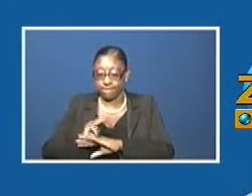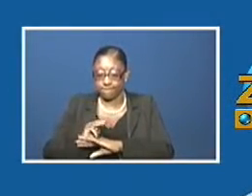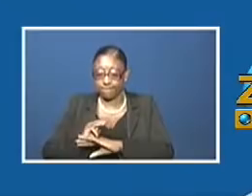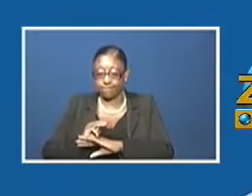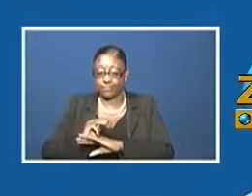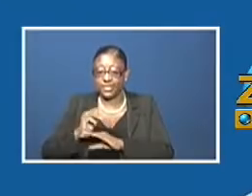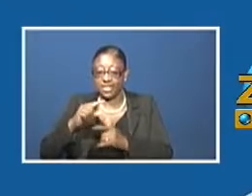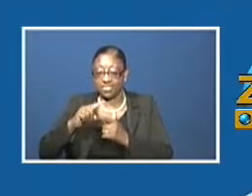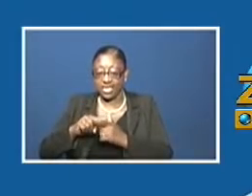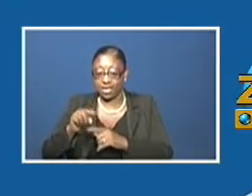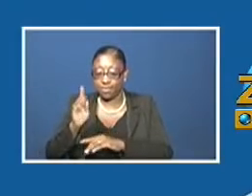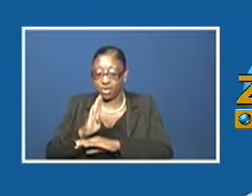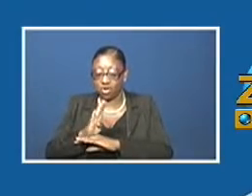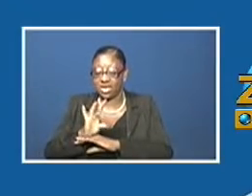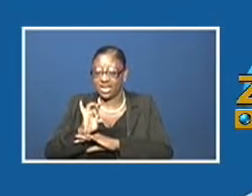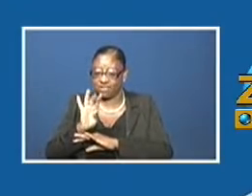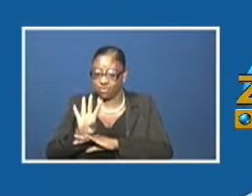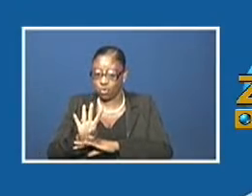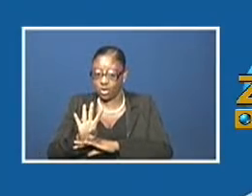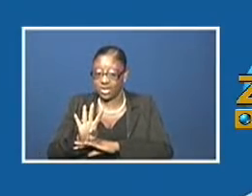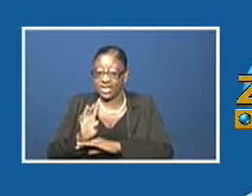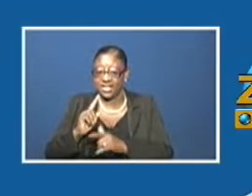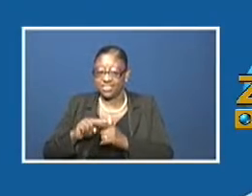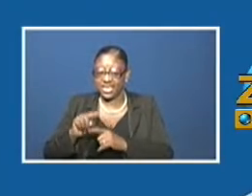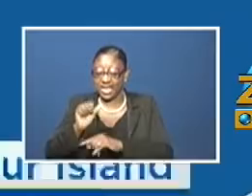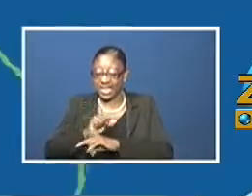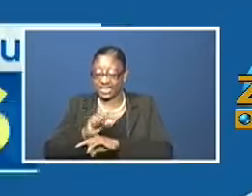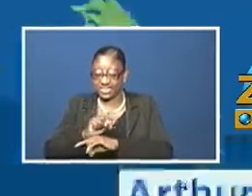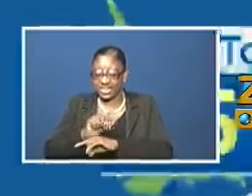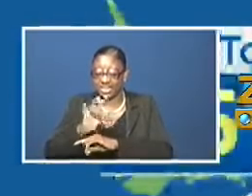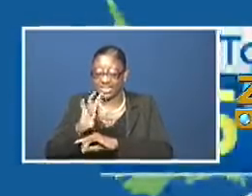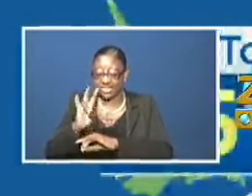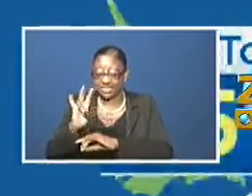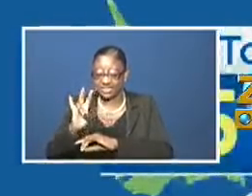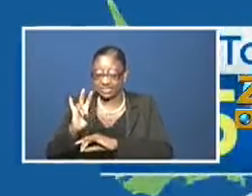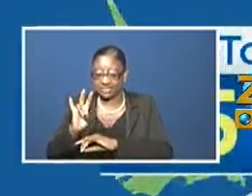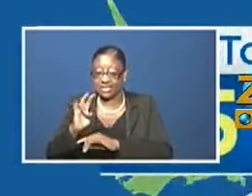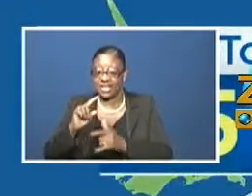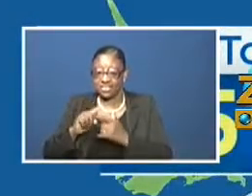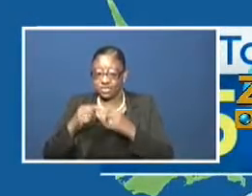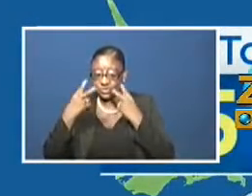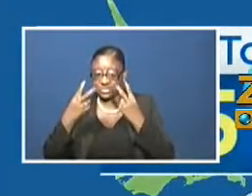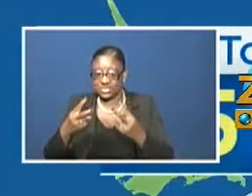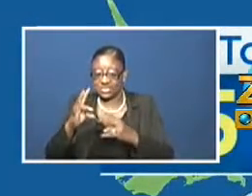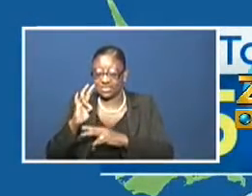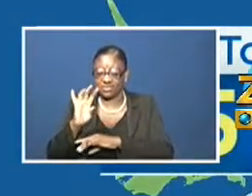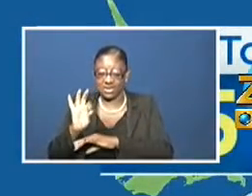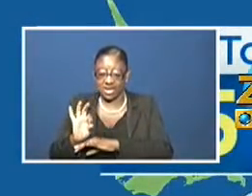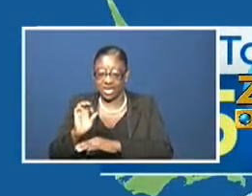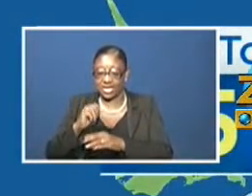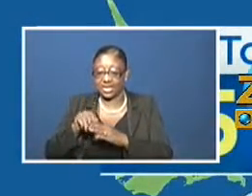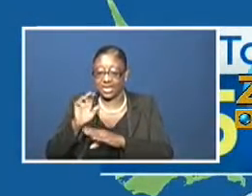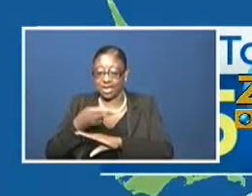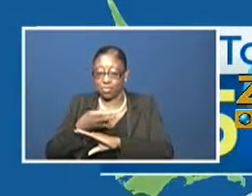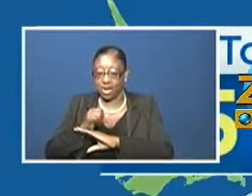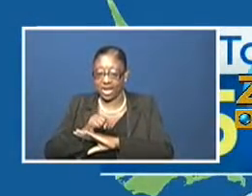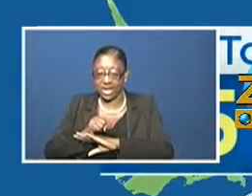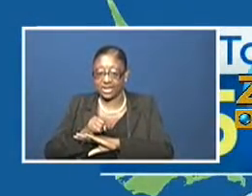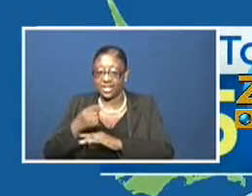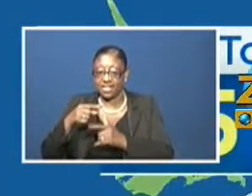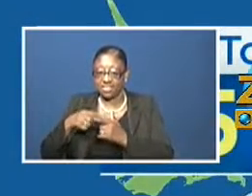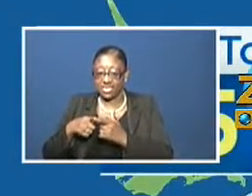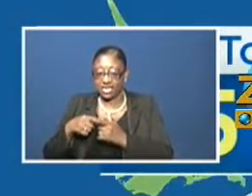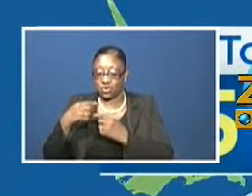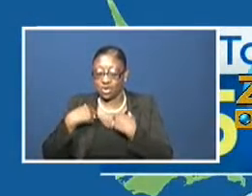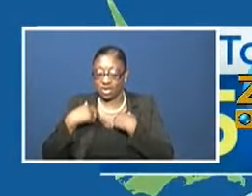Harbor, Abaco, the Berry Islands, 84 degrees. Alistown, Bimini, 86, 79 degrees in Harbor Island with some cloud cover and showers